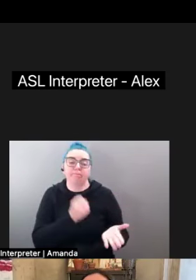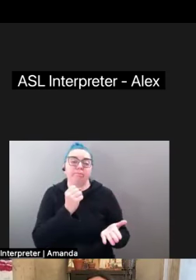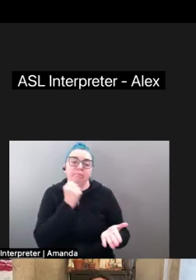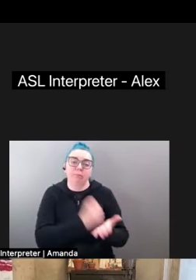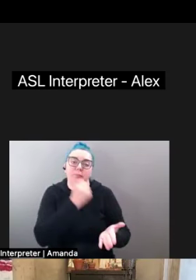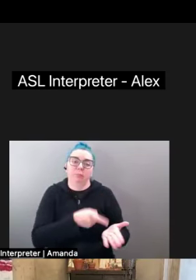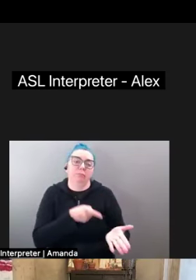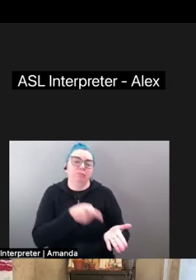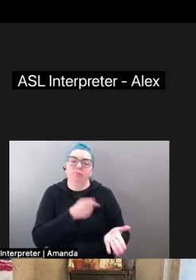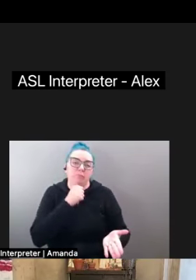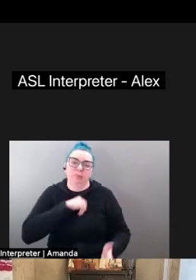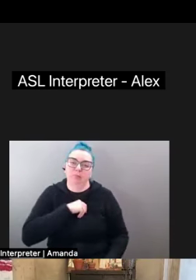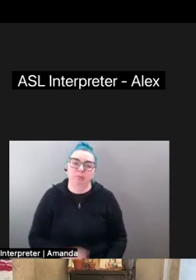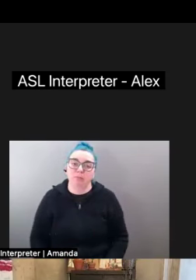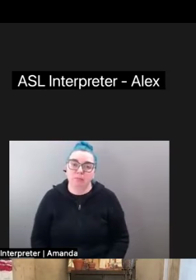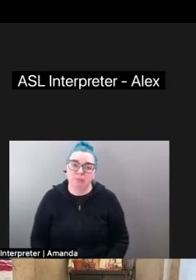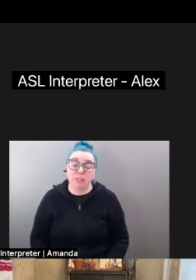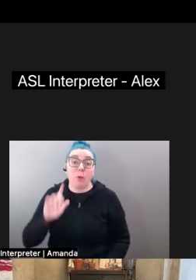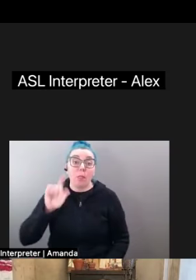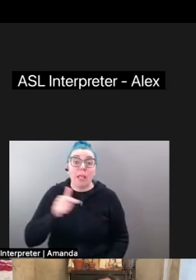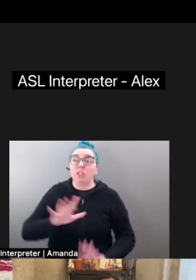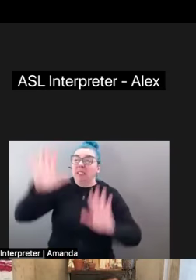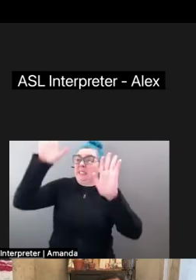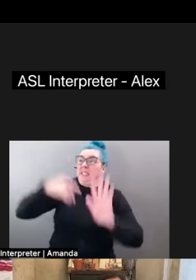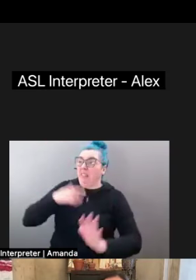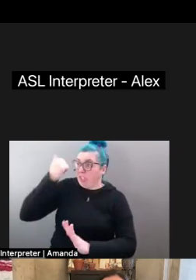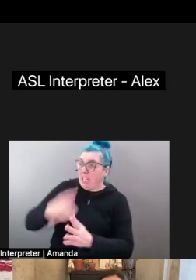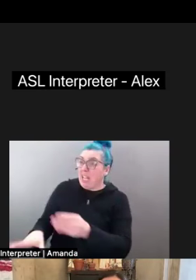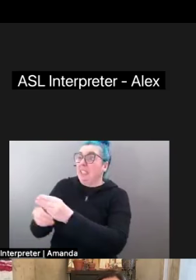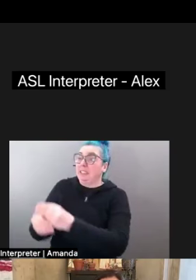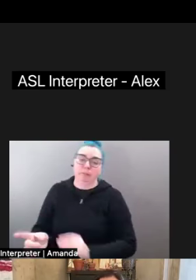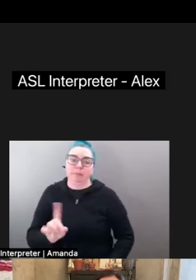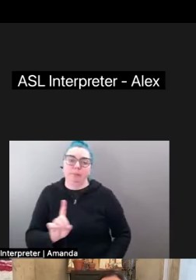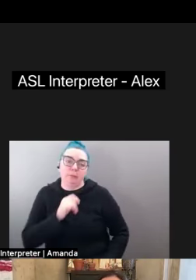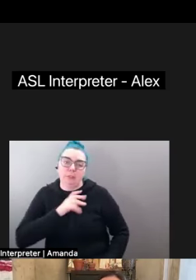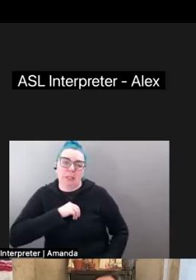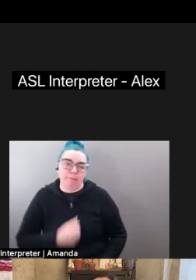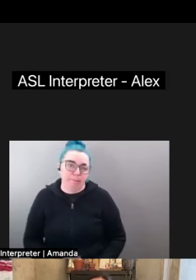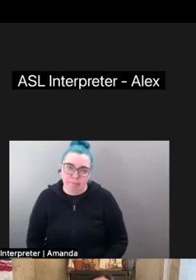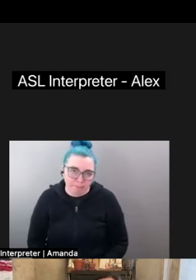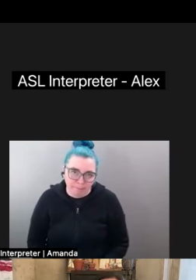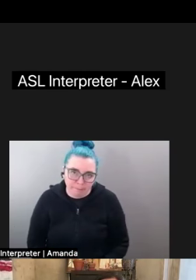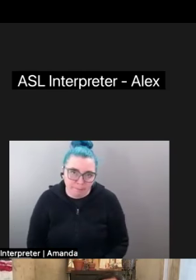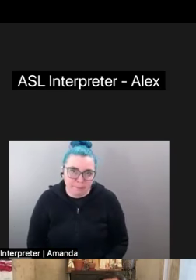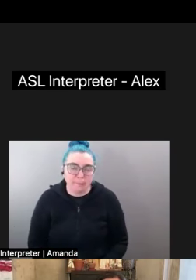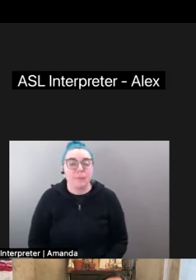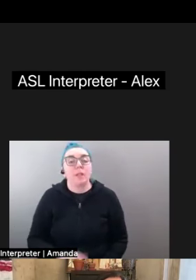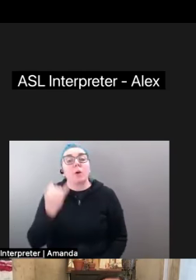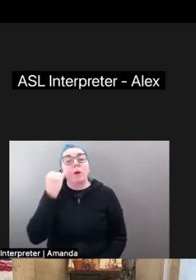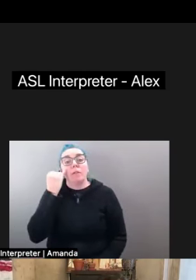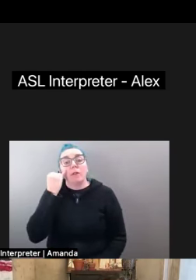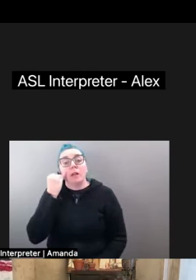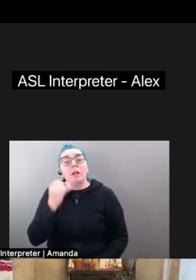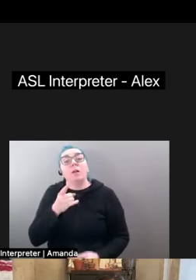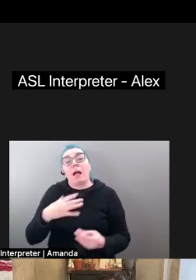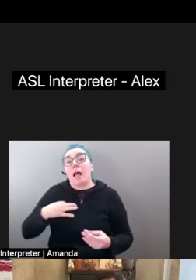example, if you had a question on the application form and you attached a separate document to answer it, we will